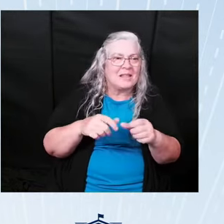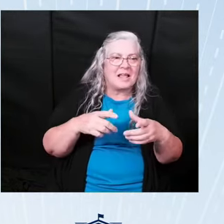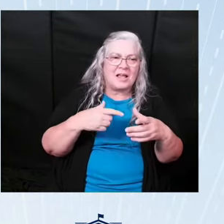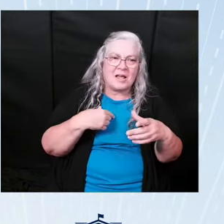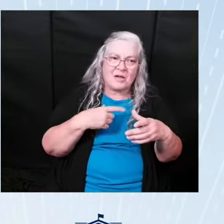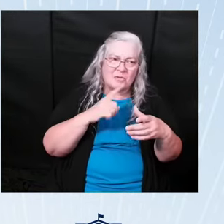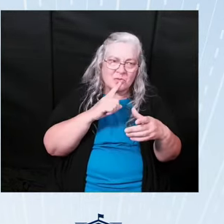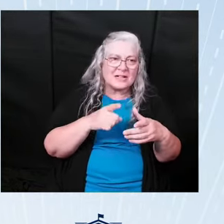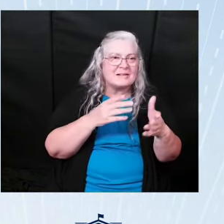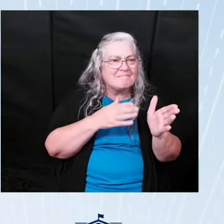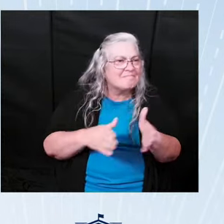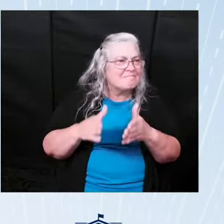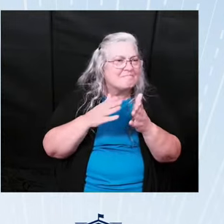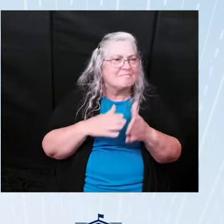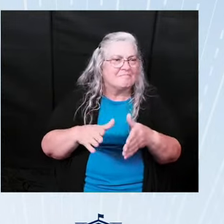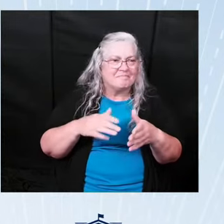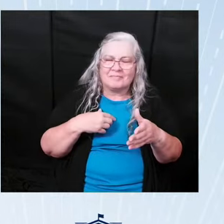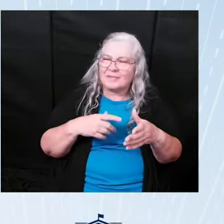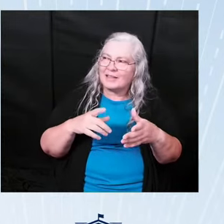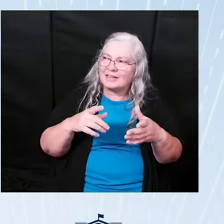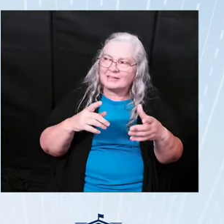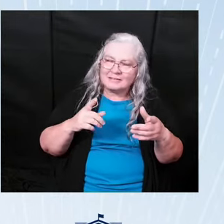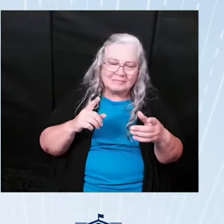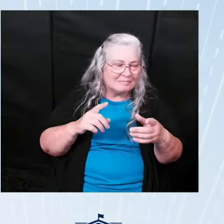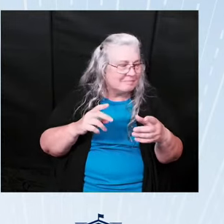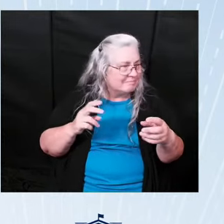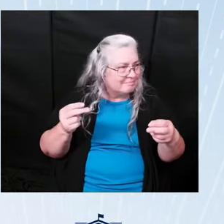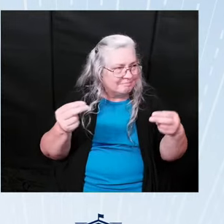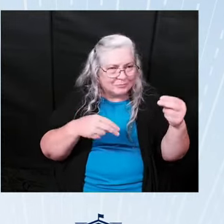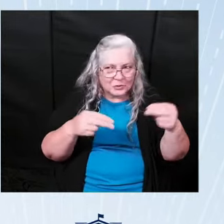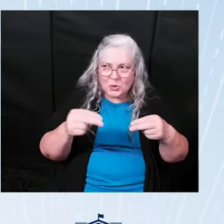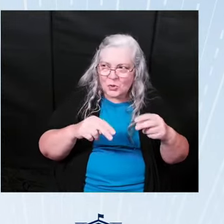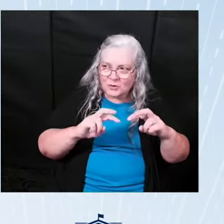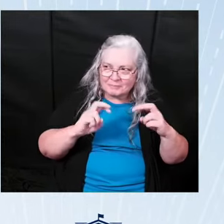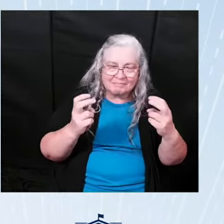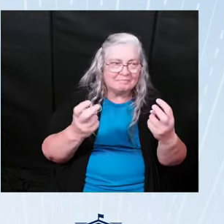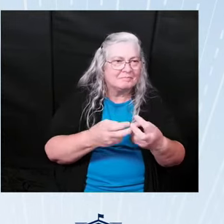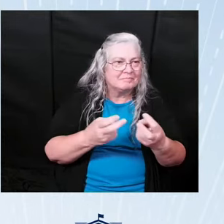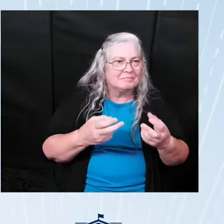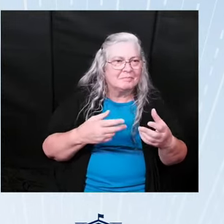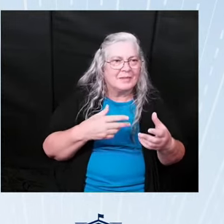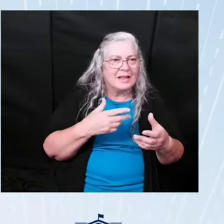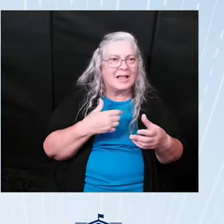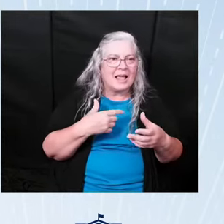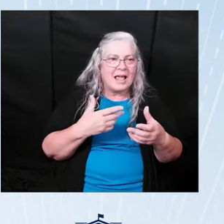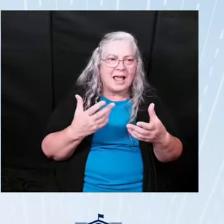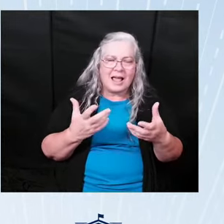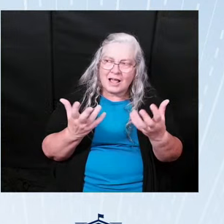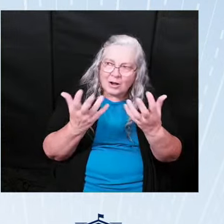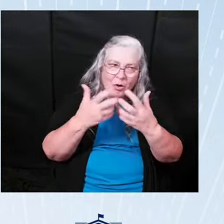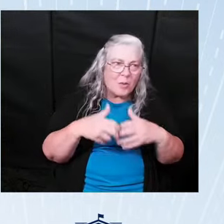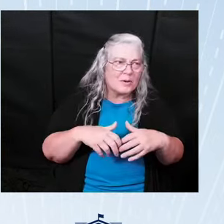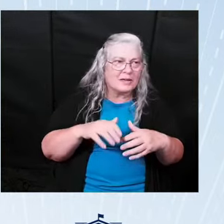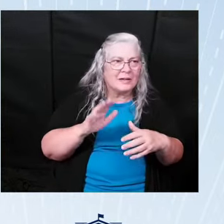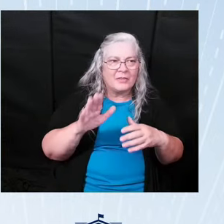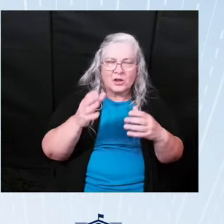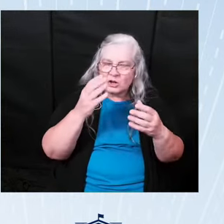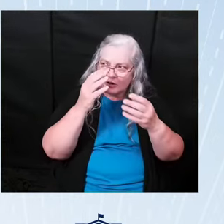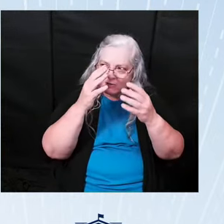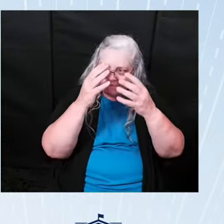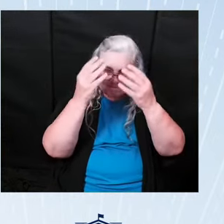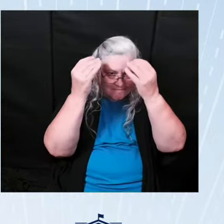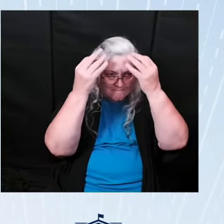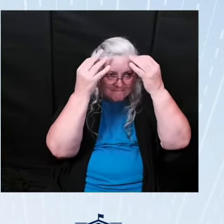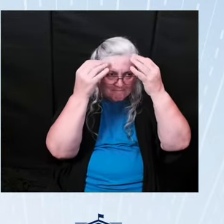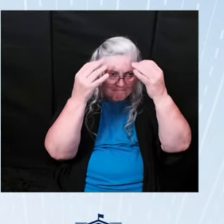We also need to make sure that we're being intentional about creating opportunities for the youth to become directly involved in climate